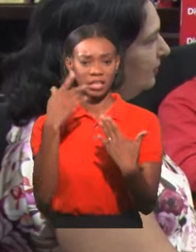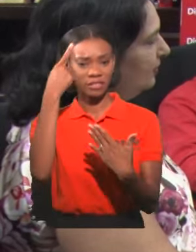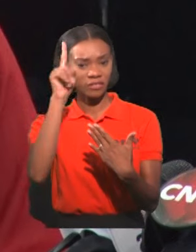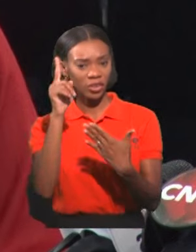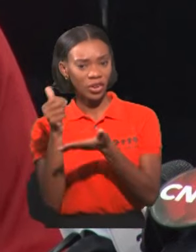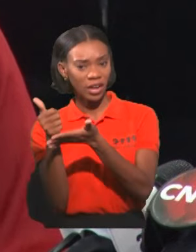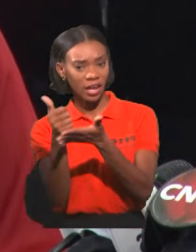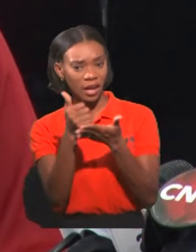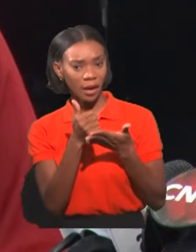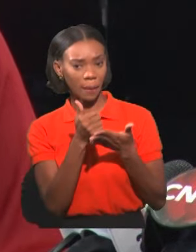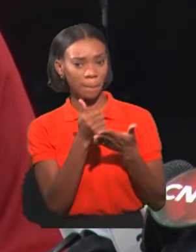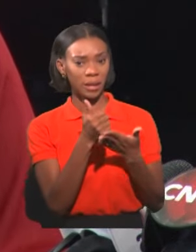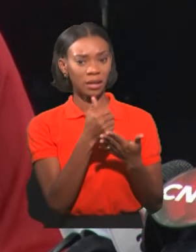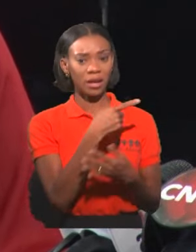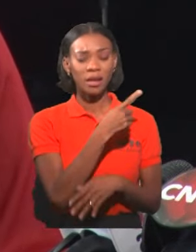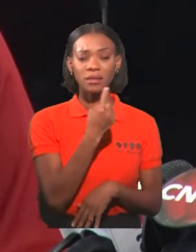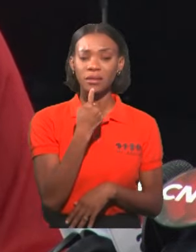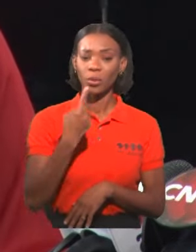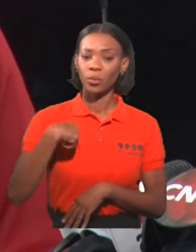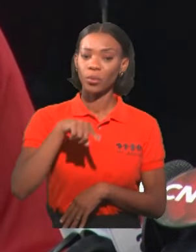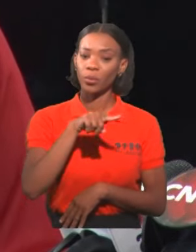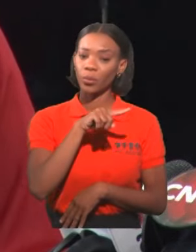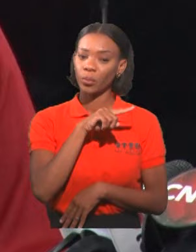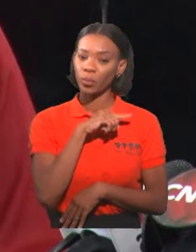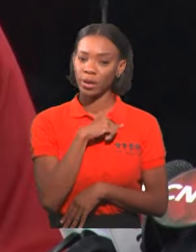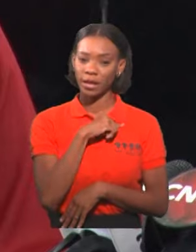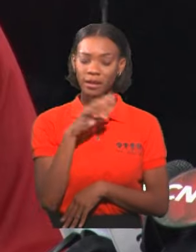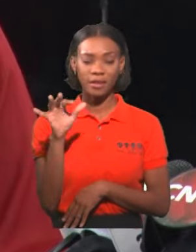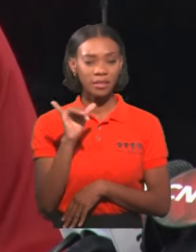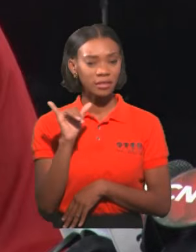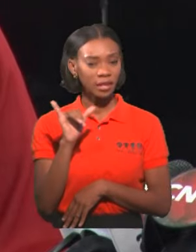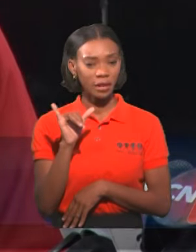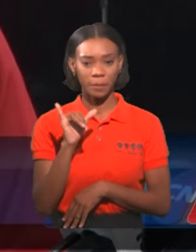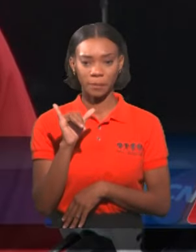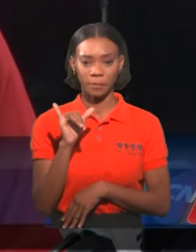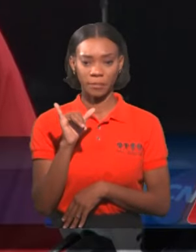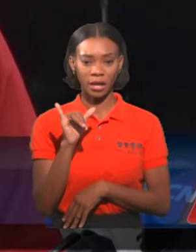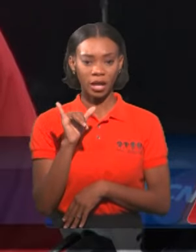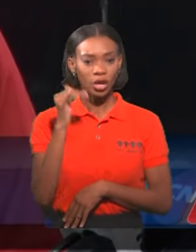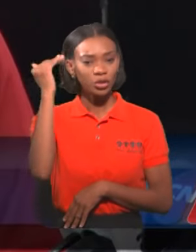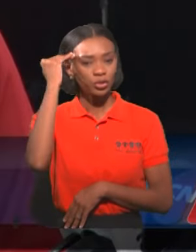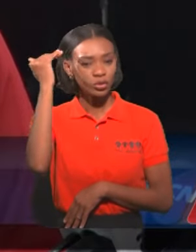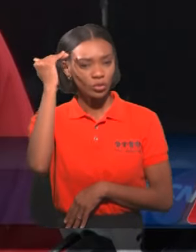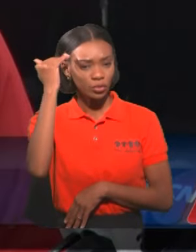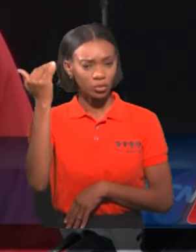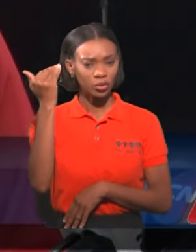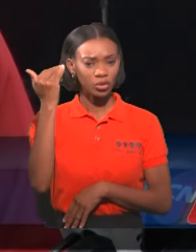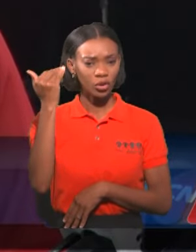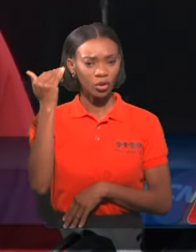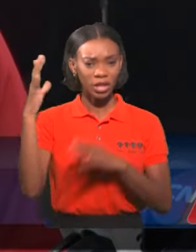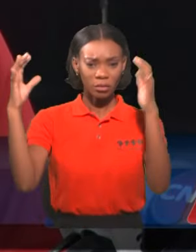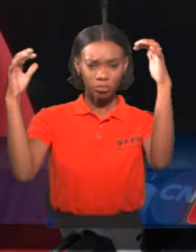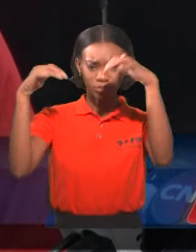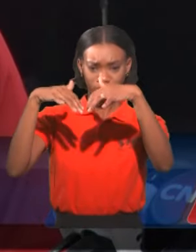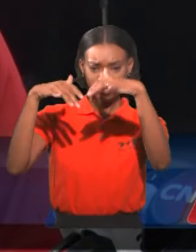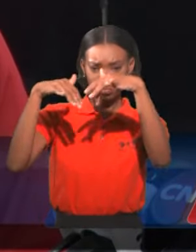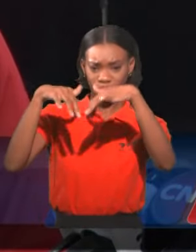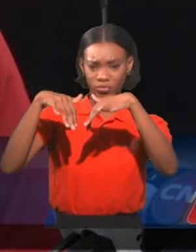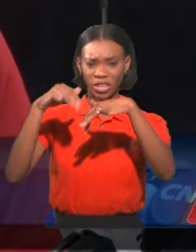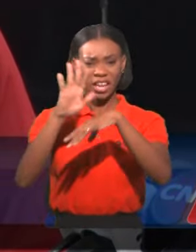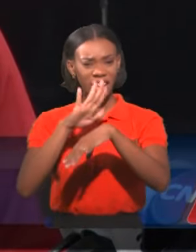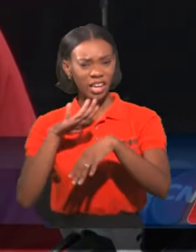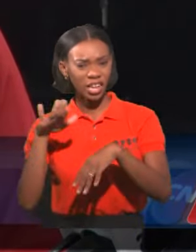We, just as you, lament that the stands are empty. We are always looking for fans in the stands,